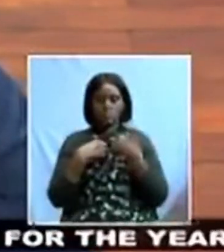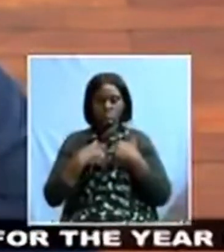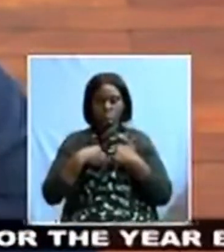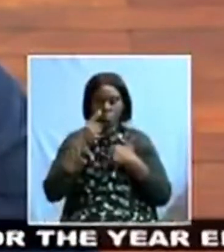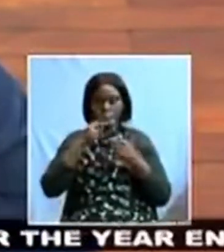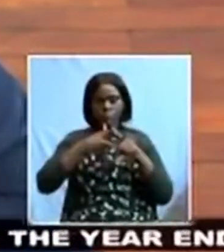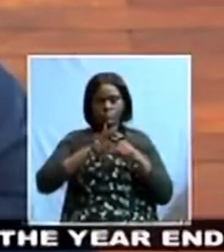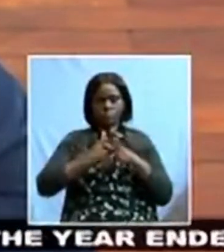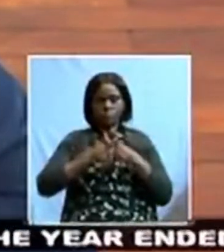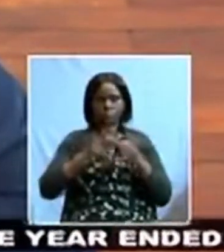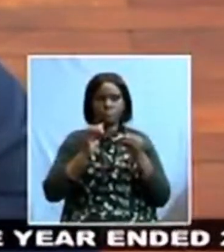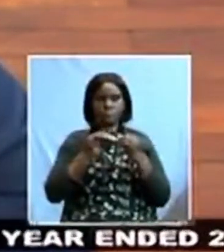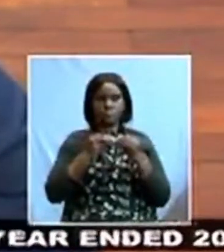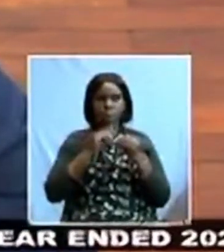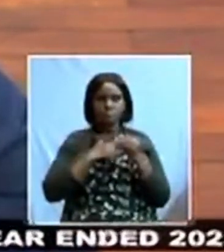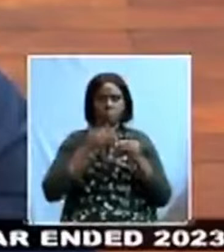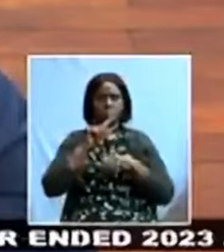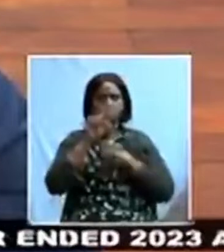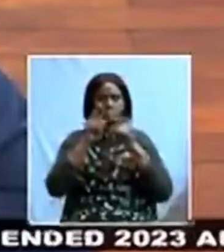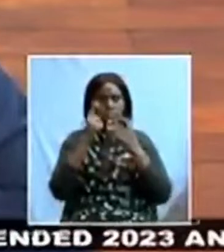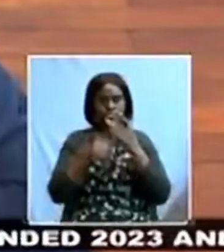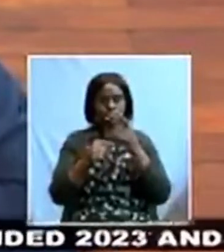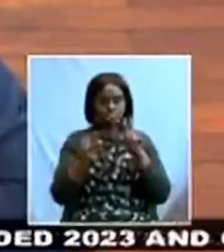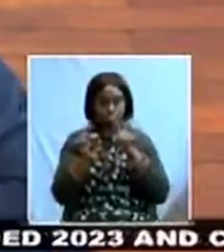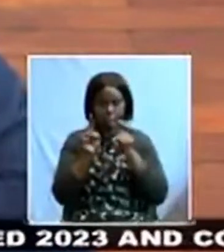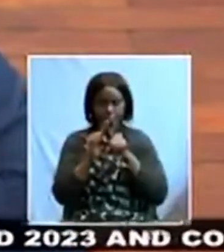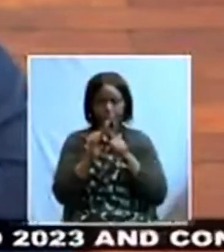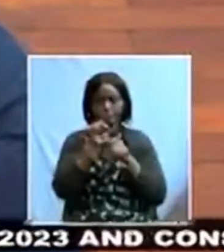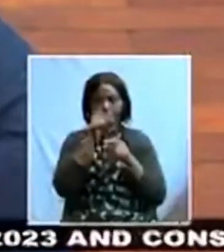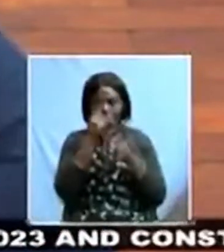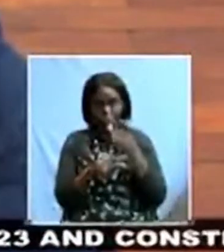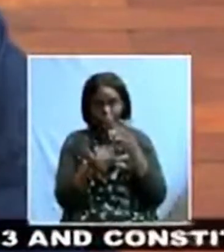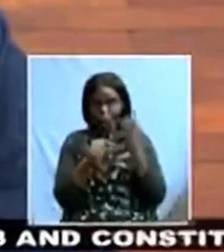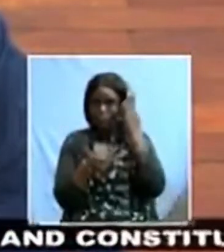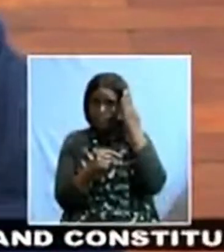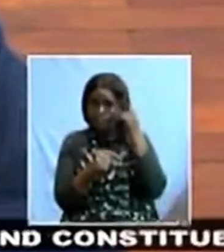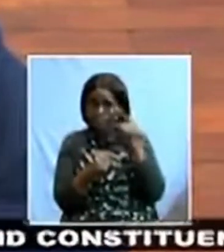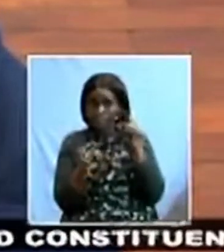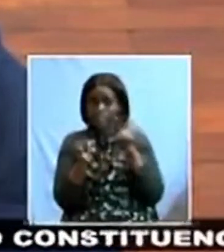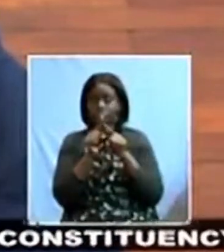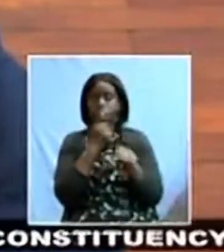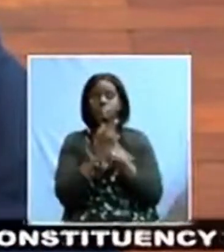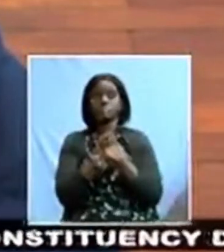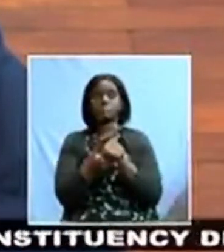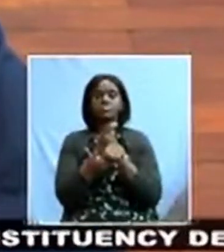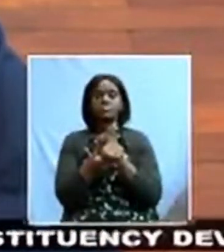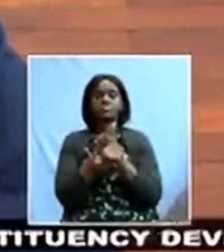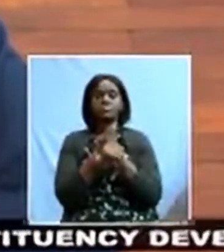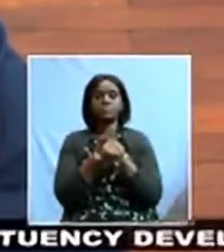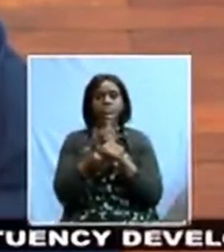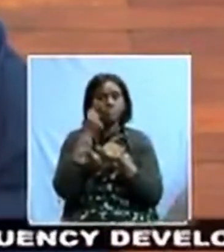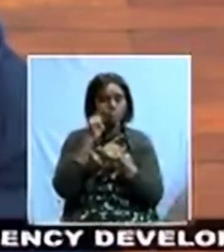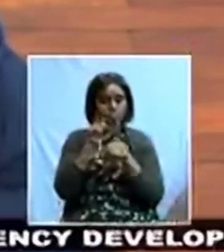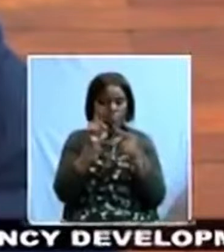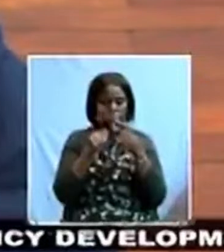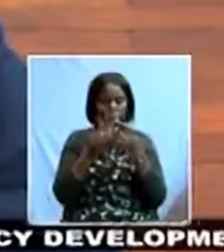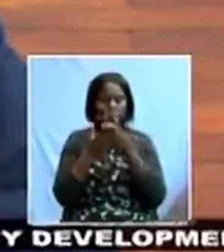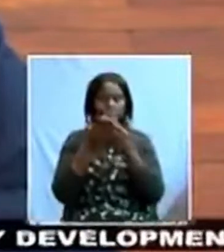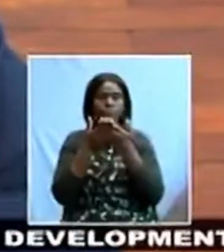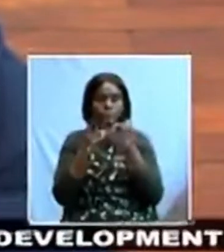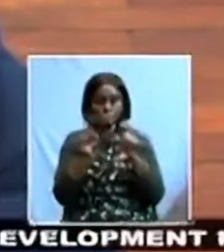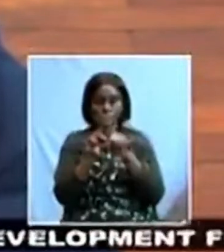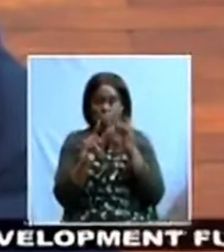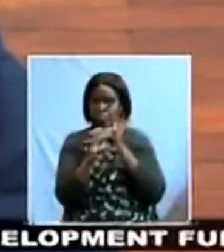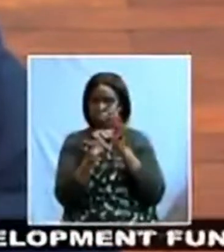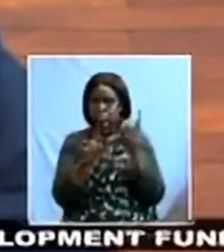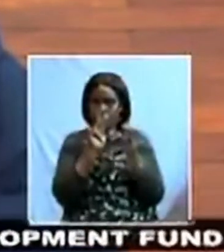it. So my question was and is, why was it difficult for you to submit it like